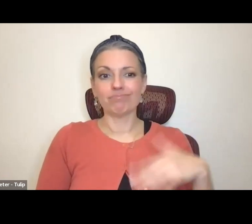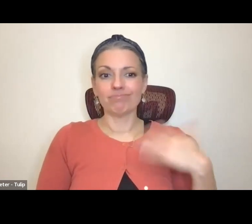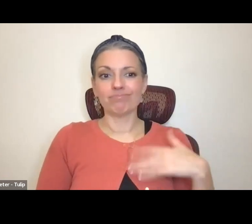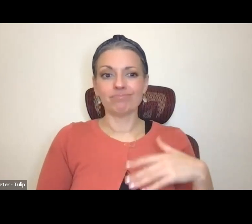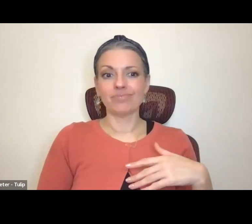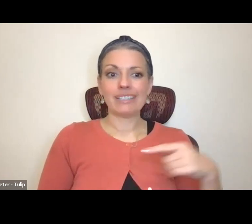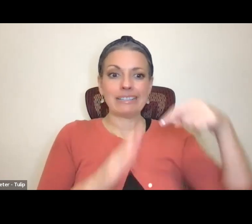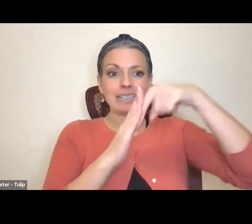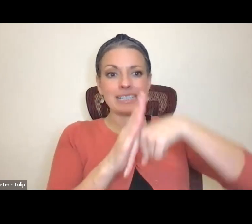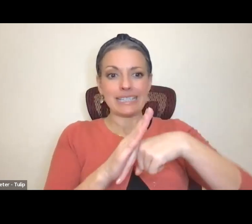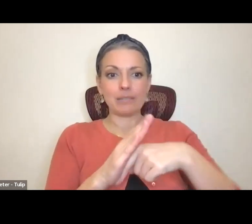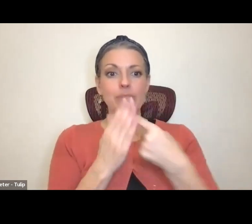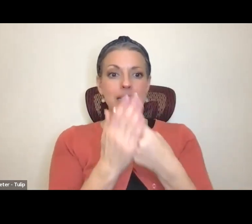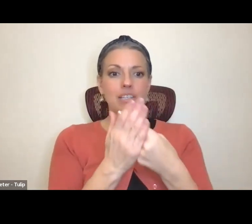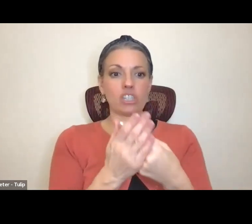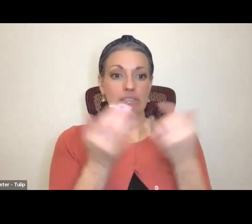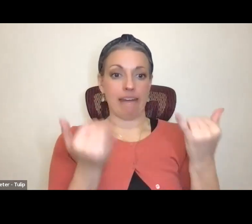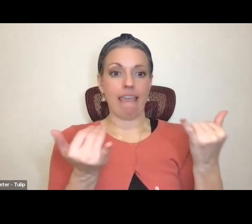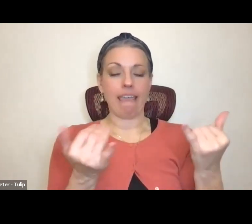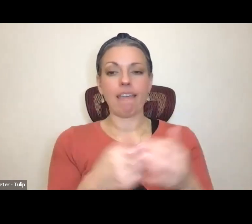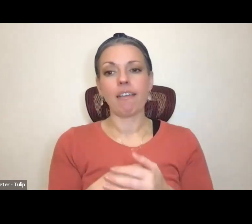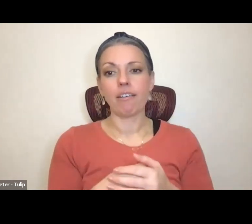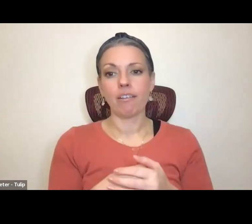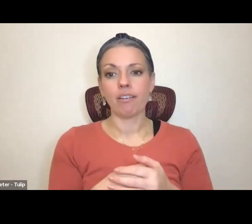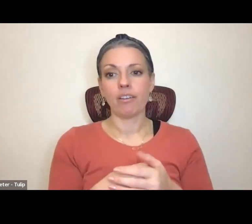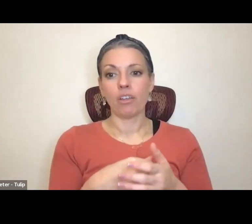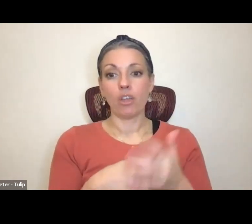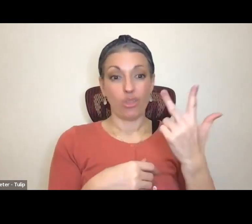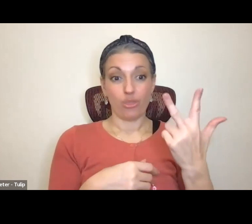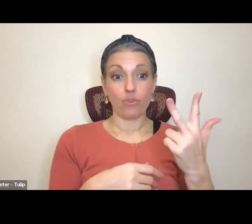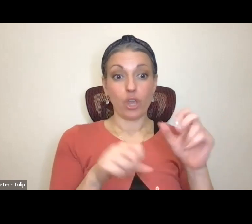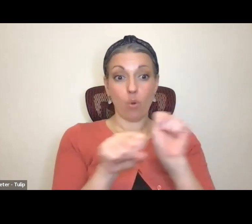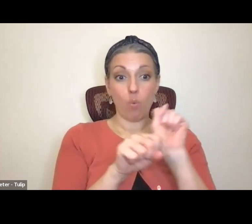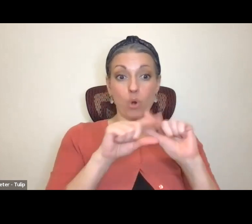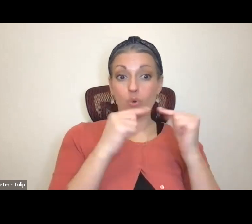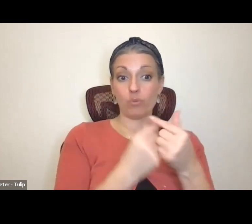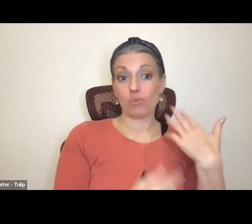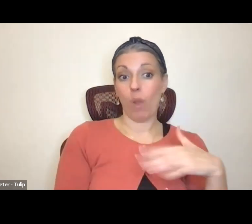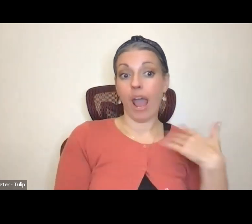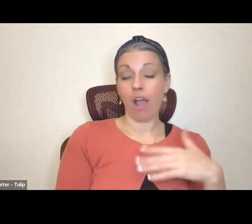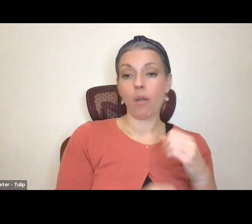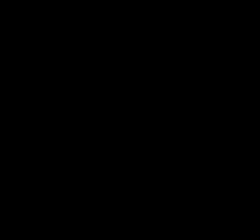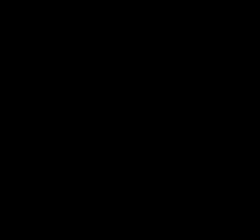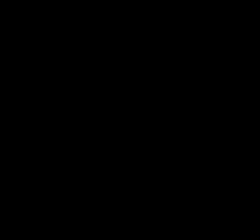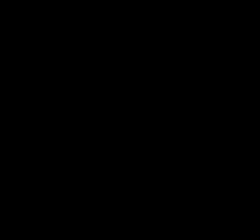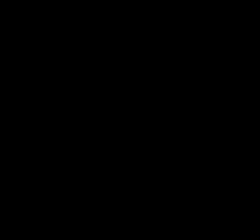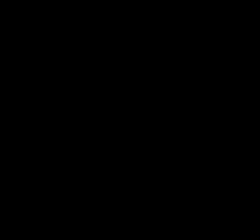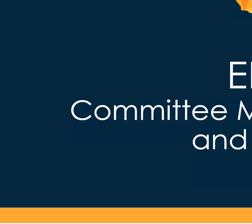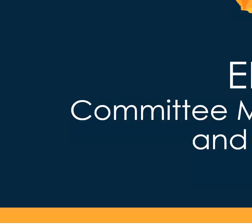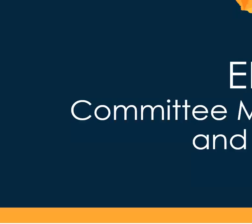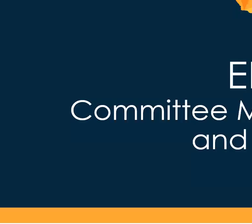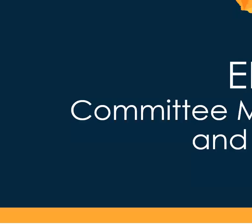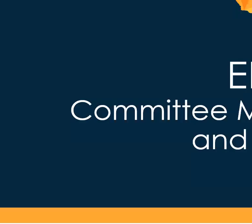rich discussion that we've had across all these three work groups. I want to make sure that, are there any other comments from